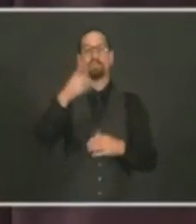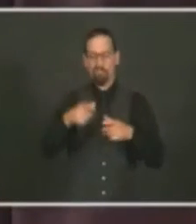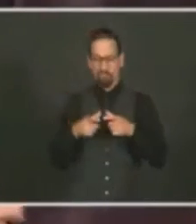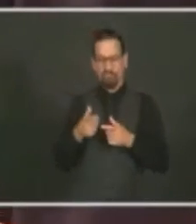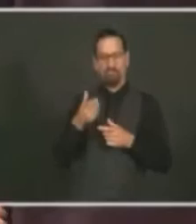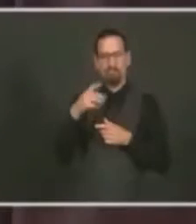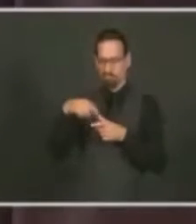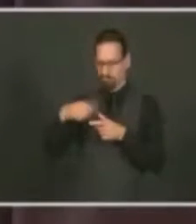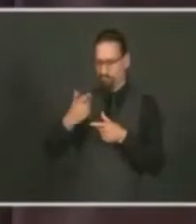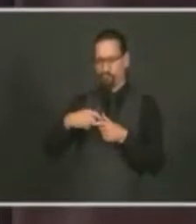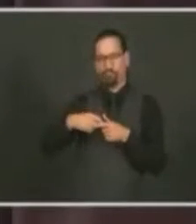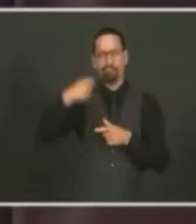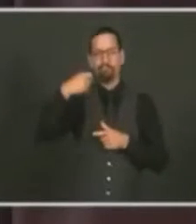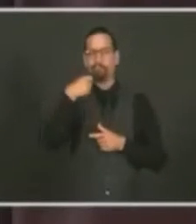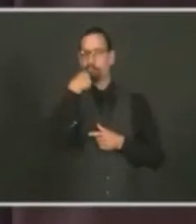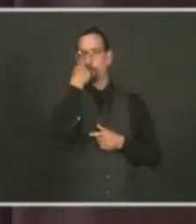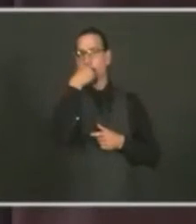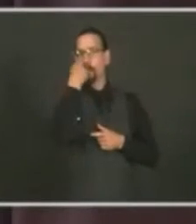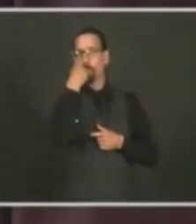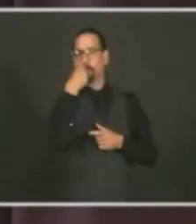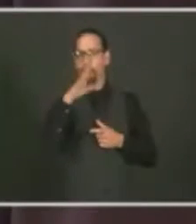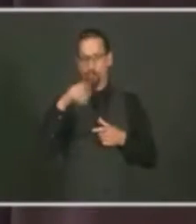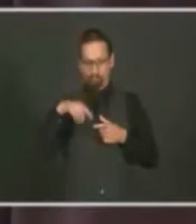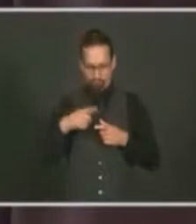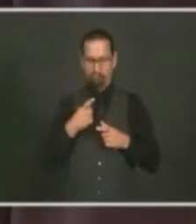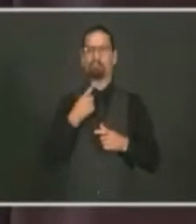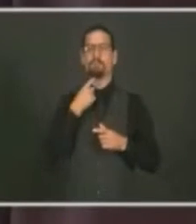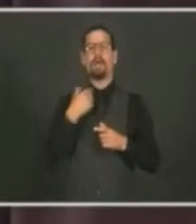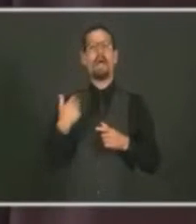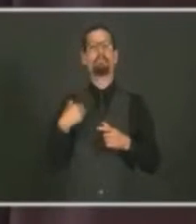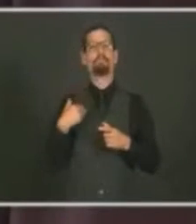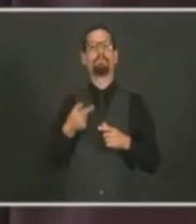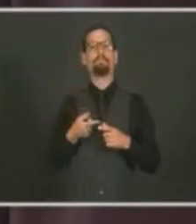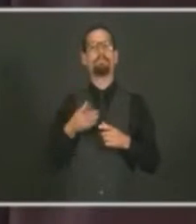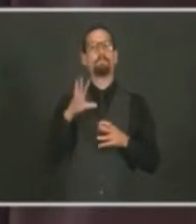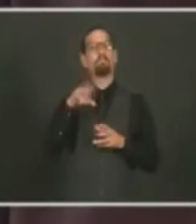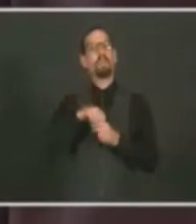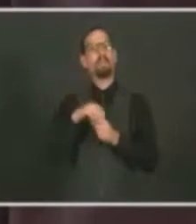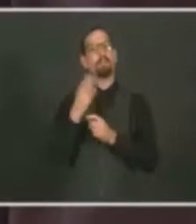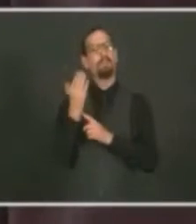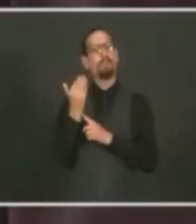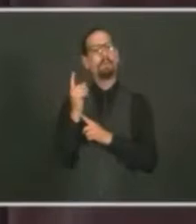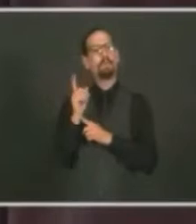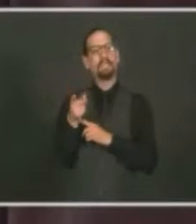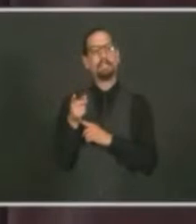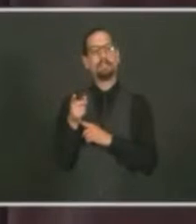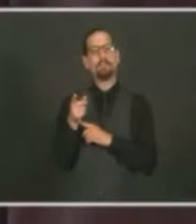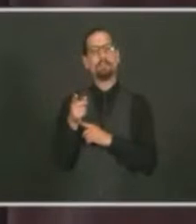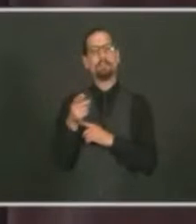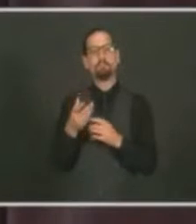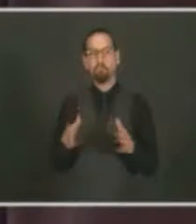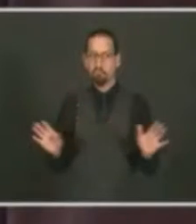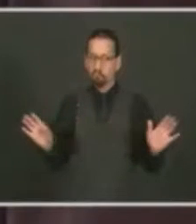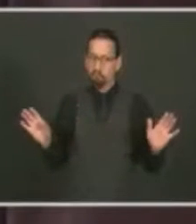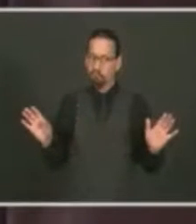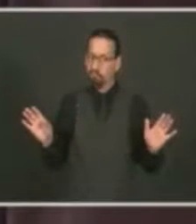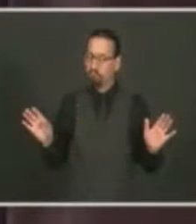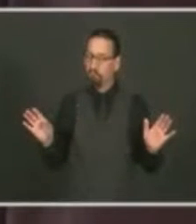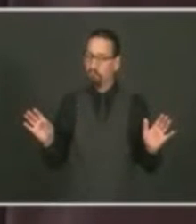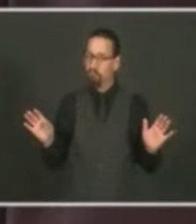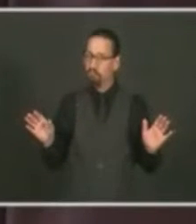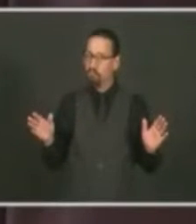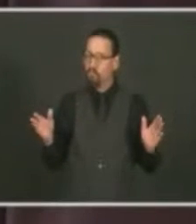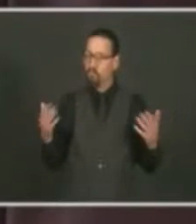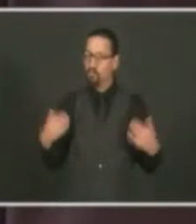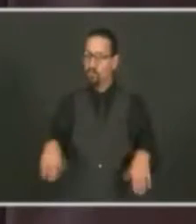comfortable, relatively comfortable, and you get your results in 15 minutes. Rhode Island, our allocation